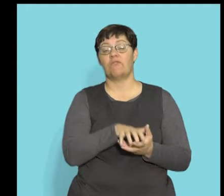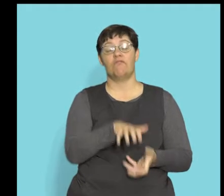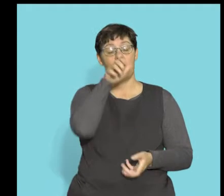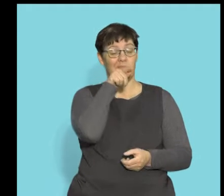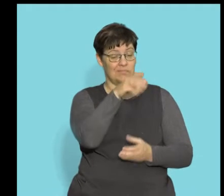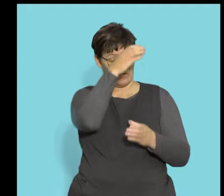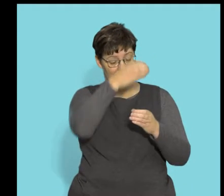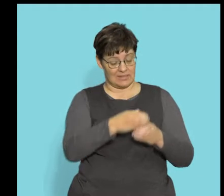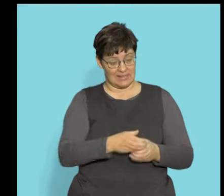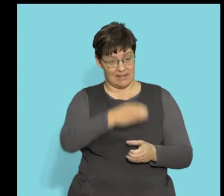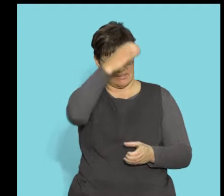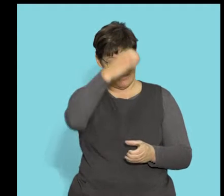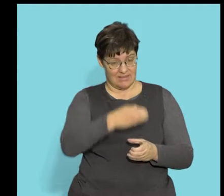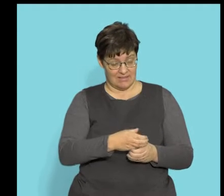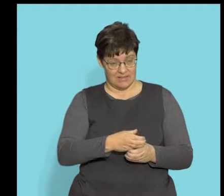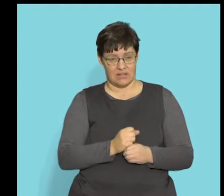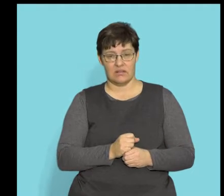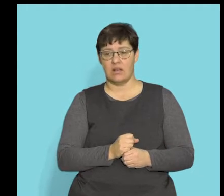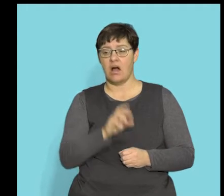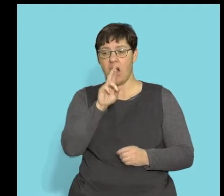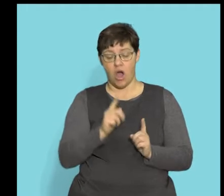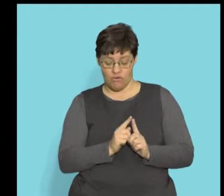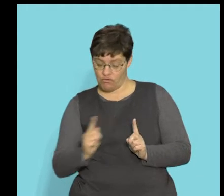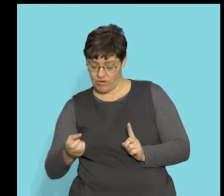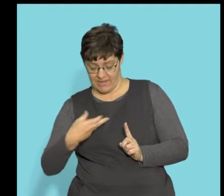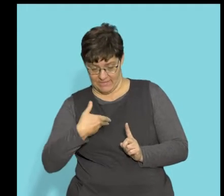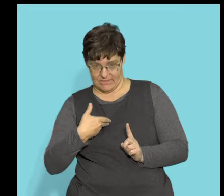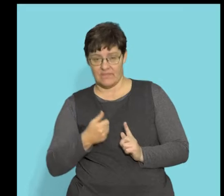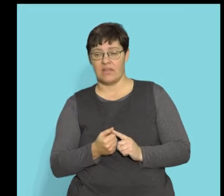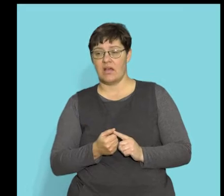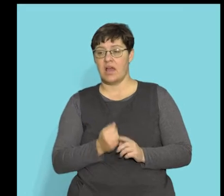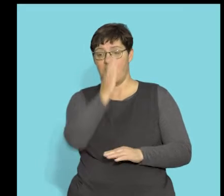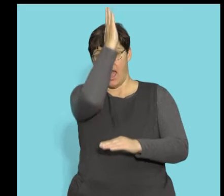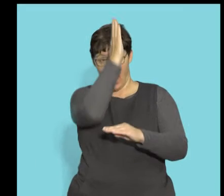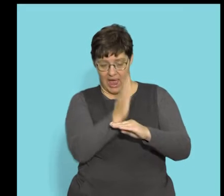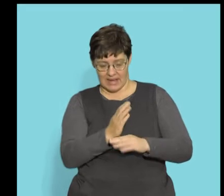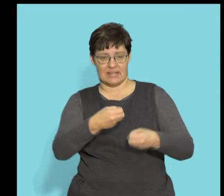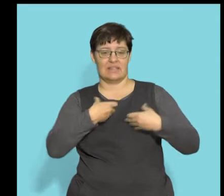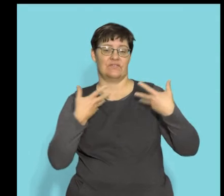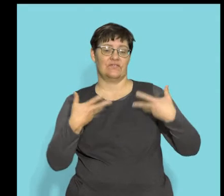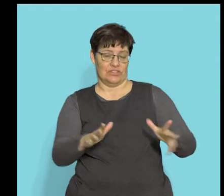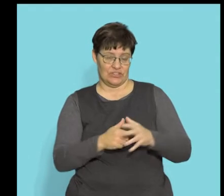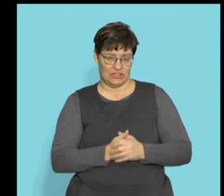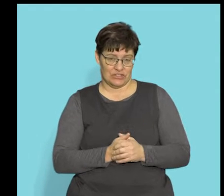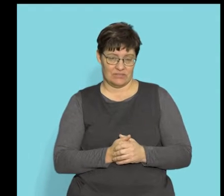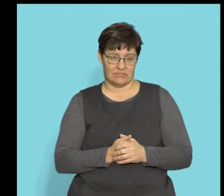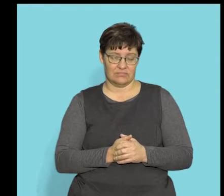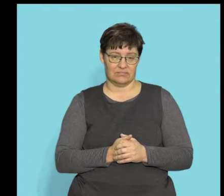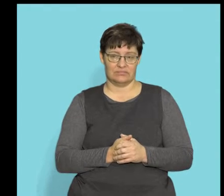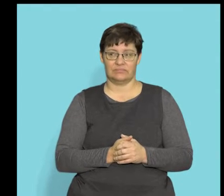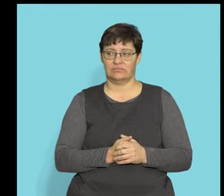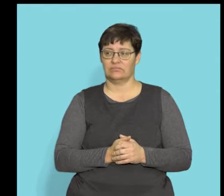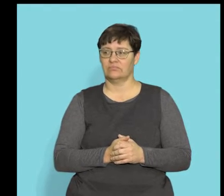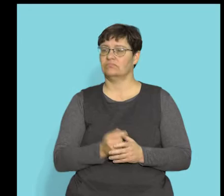calculate the volume of the cylinder. We've been given the radius and we have been given the perpendicular height. So let's do